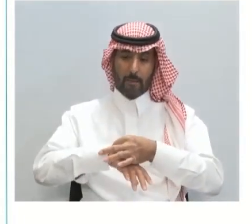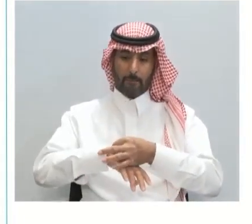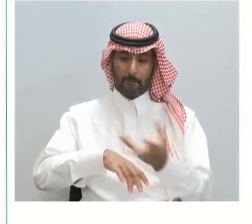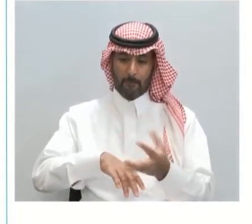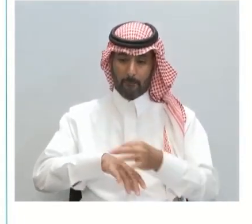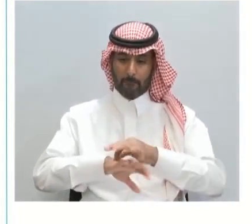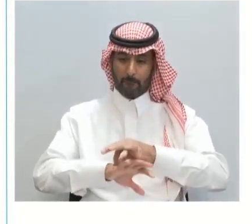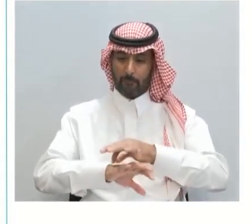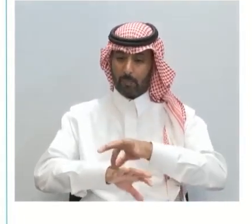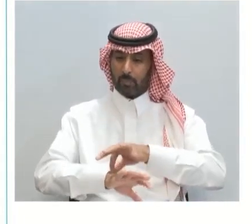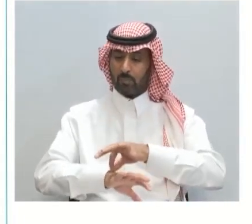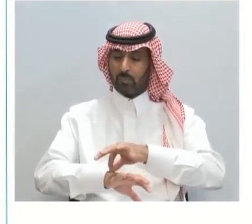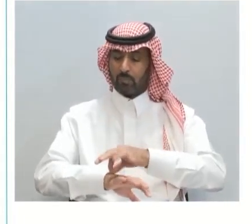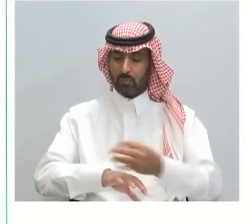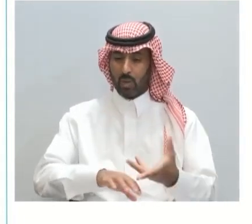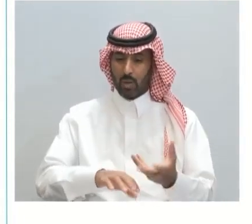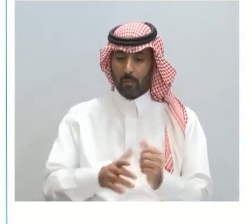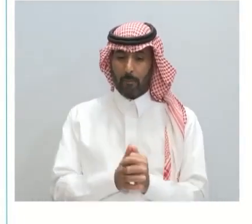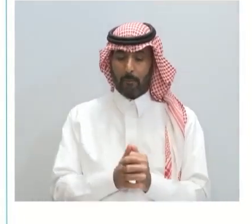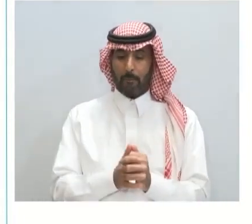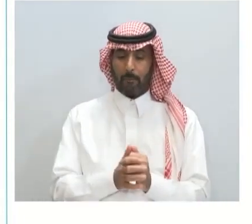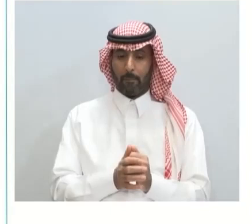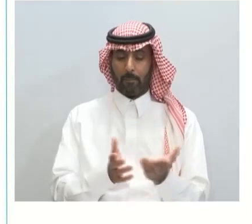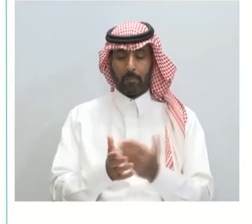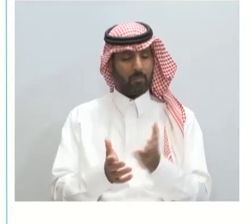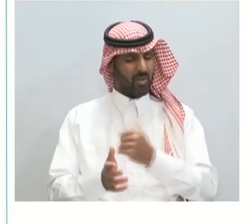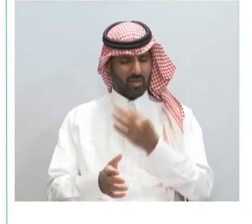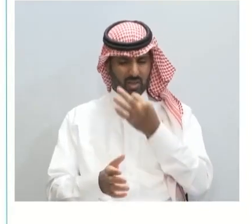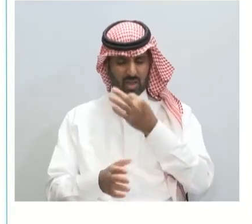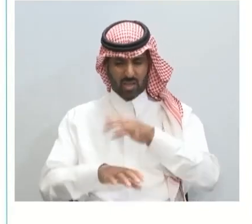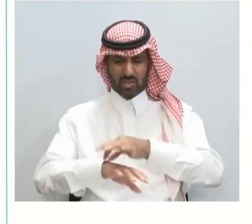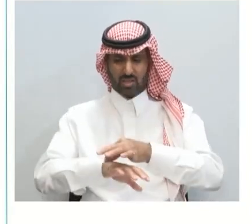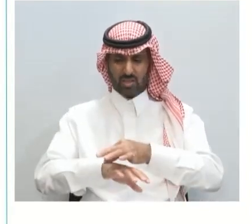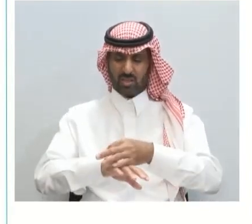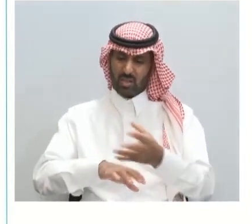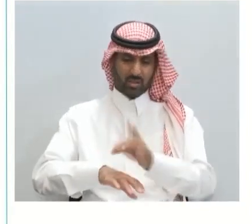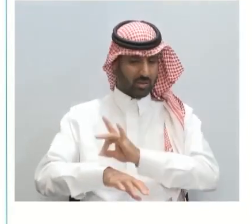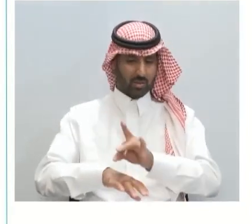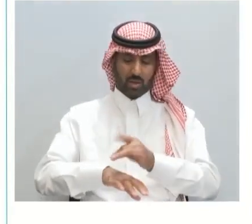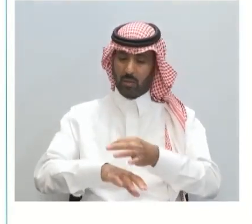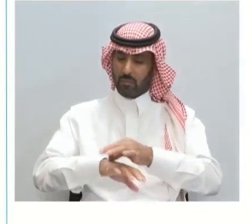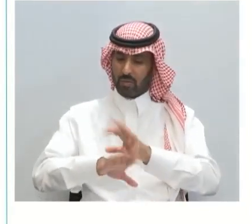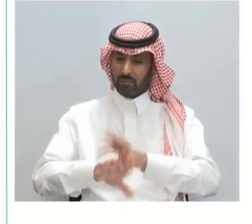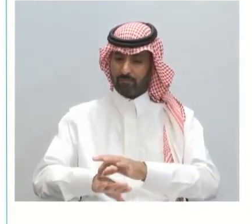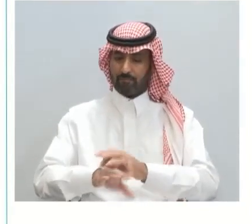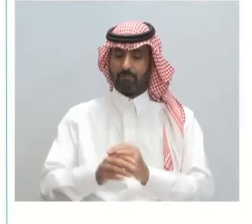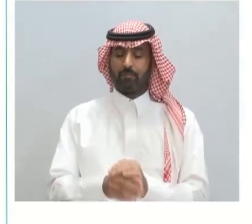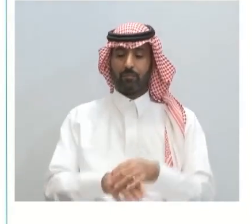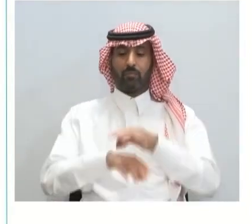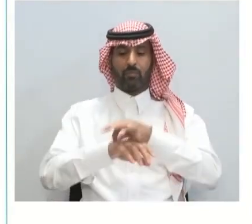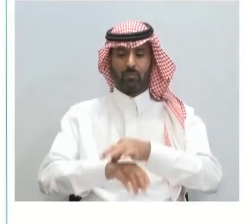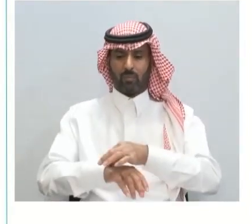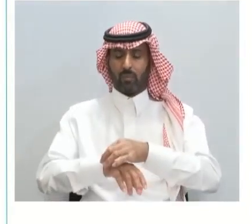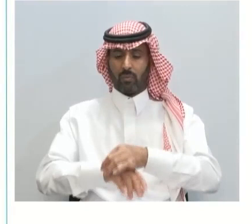Treatable, can be cured or treated. Untreatable means that it can't be. So